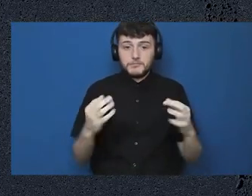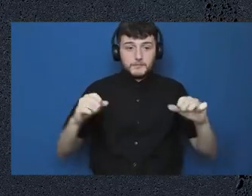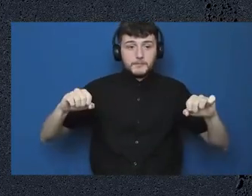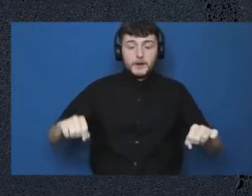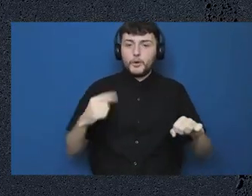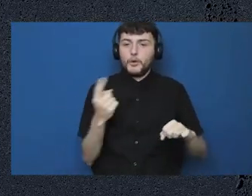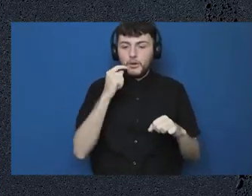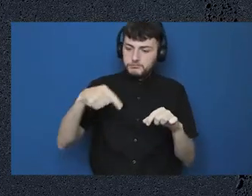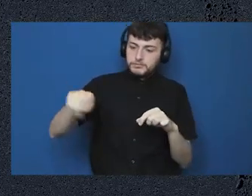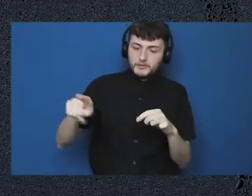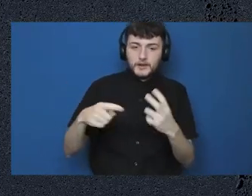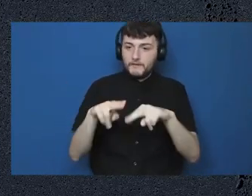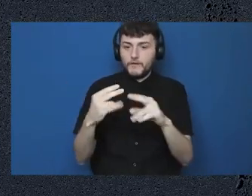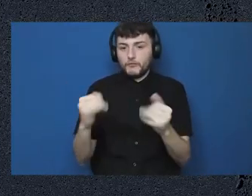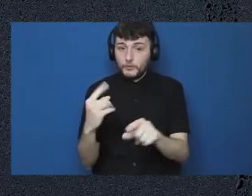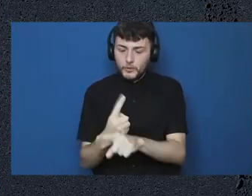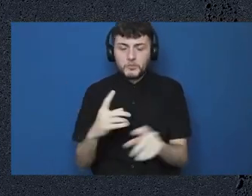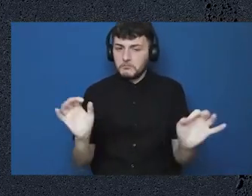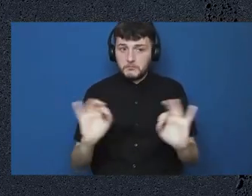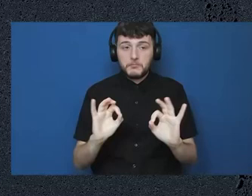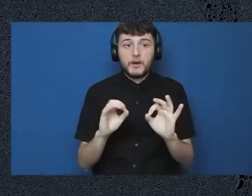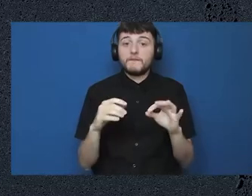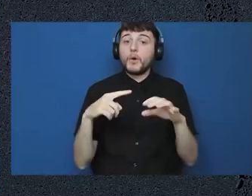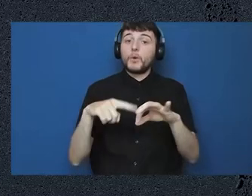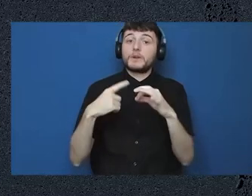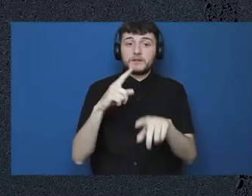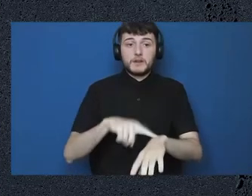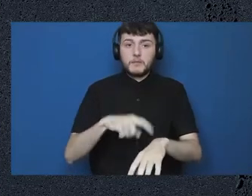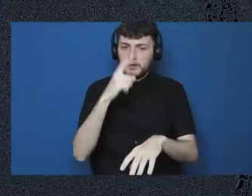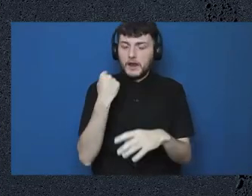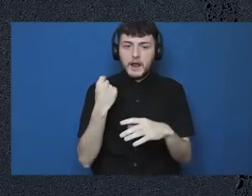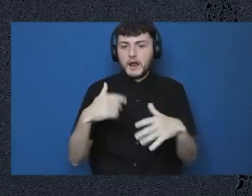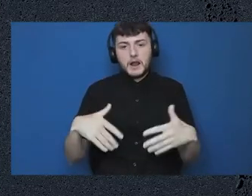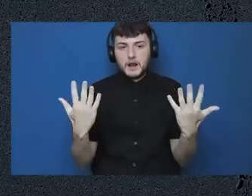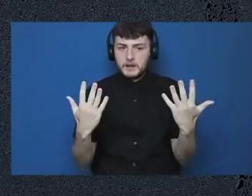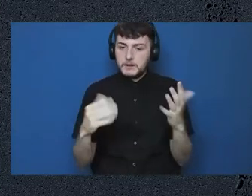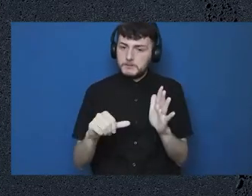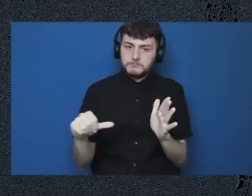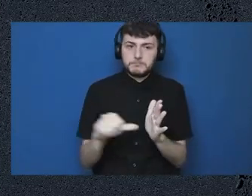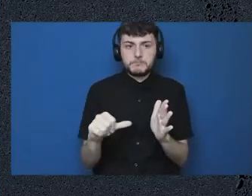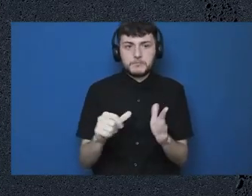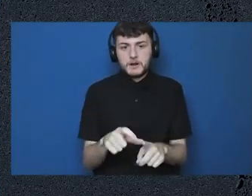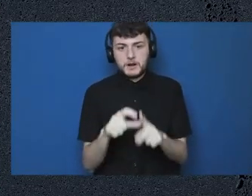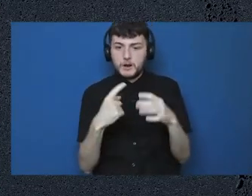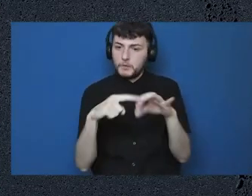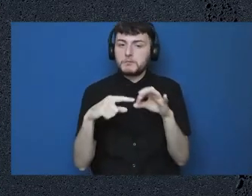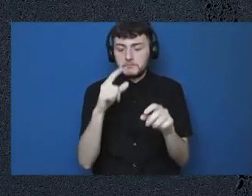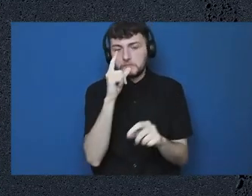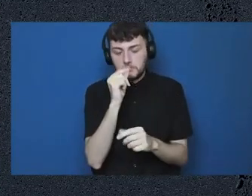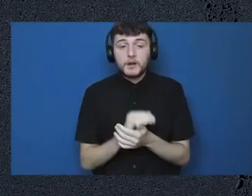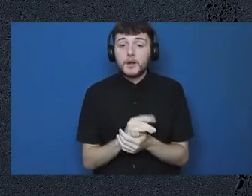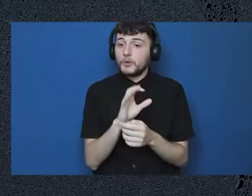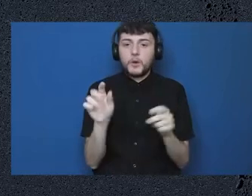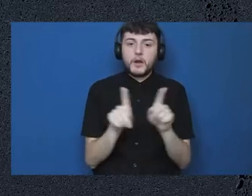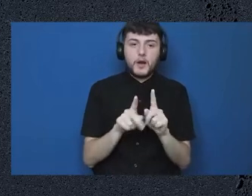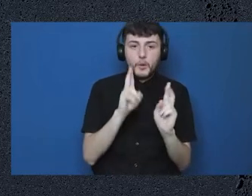So when it comes to question time, ask the hard ones, and unlike the normal proceedings of Parliament, you can expect